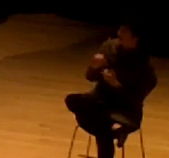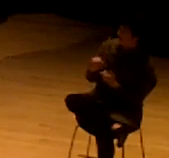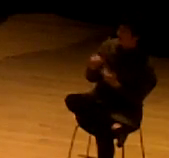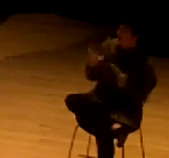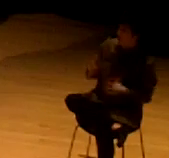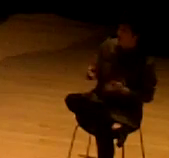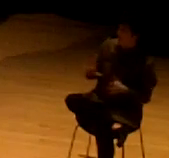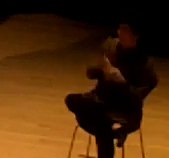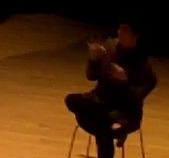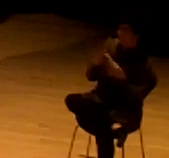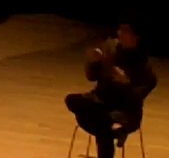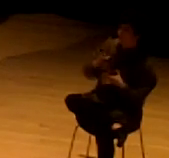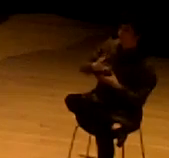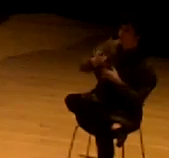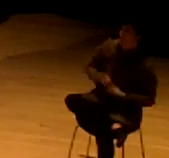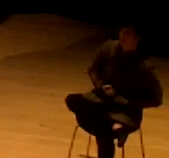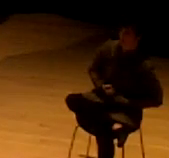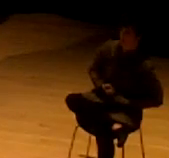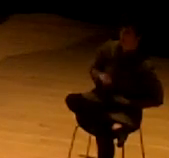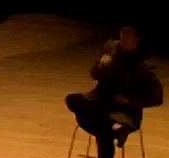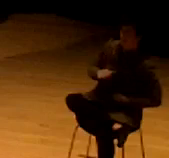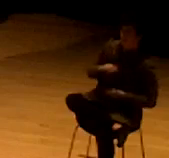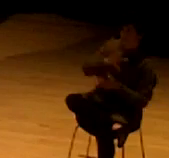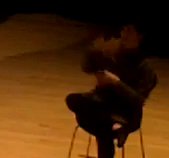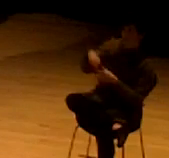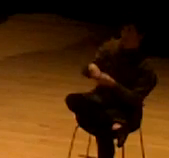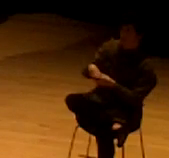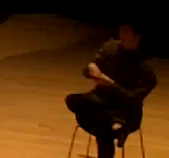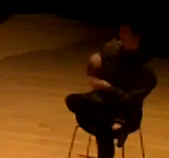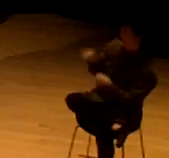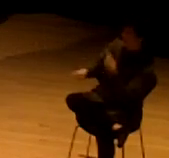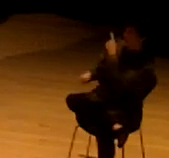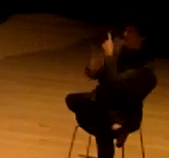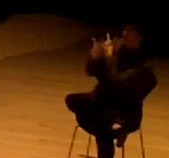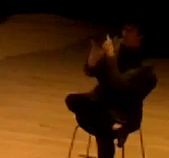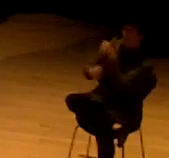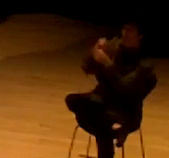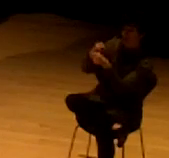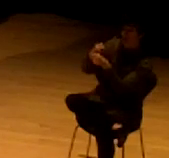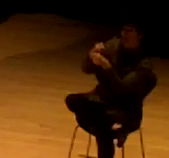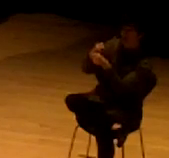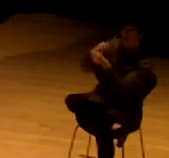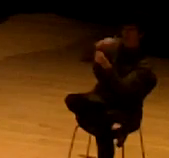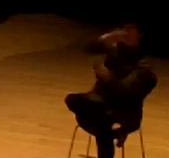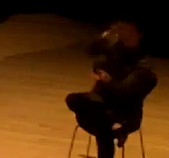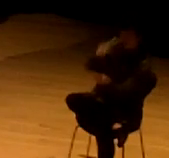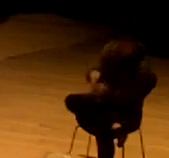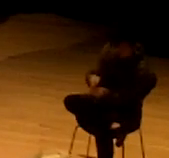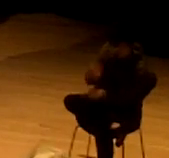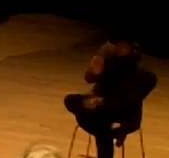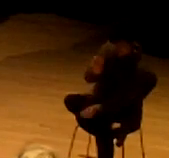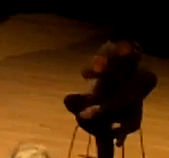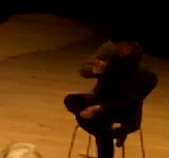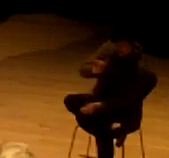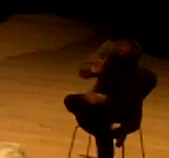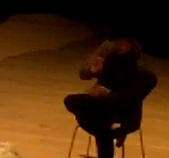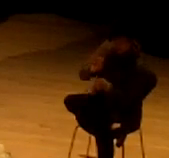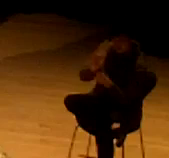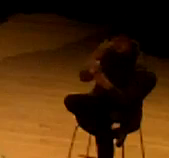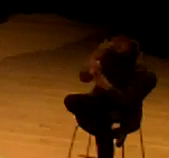happen overnight. You know, this is 3 years condensed into 68 minutes. You know, so, I mean, it's, you